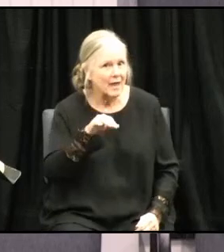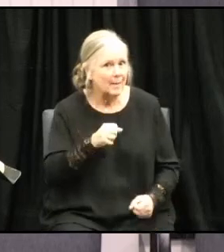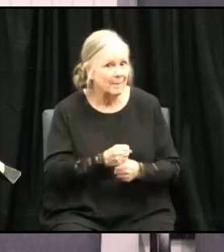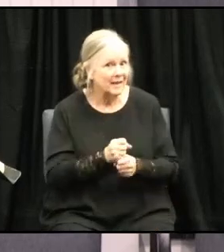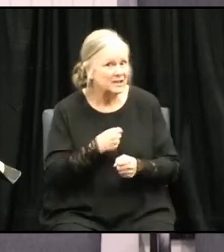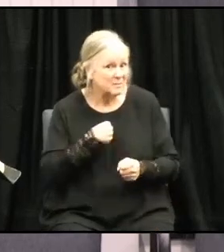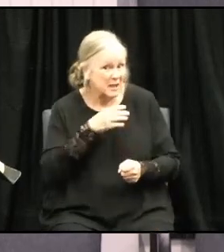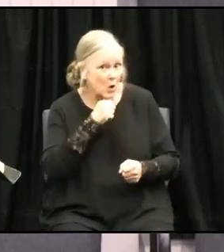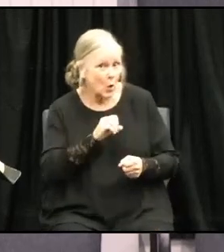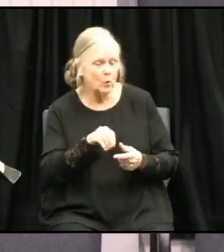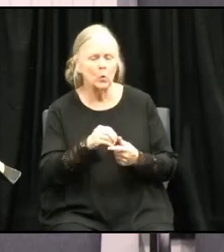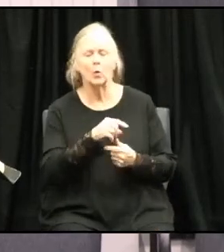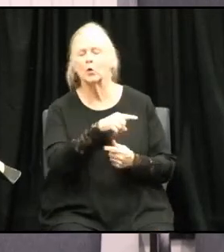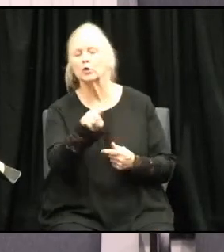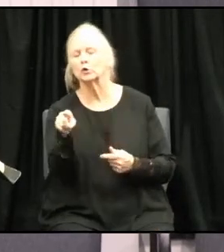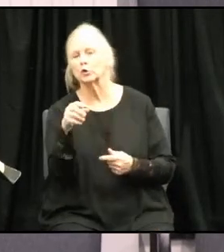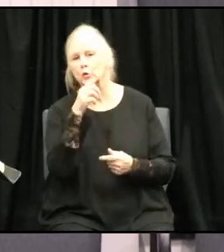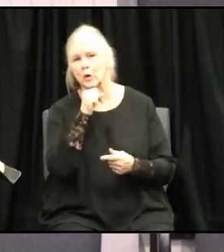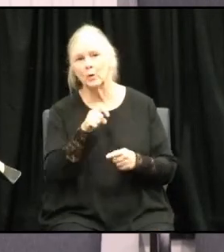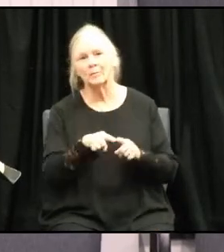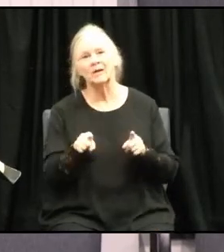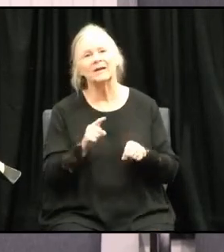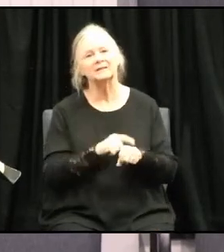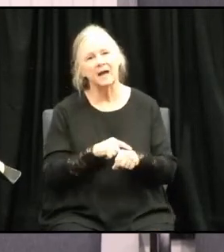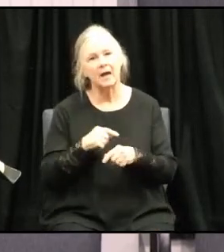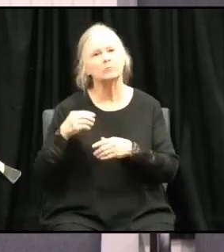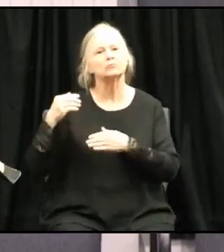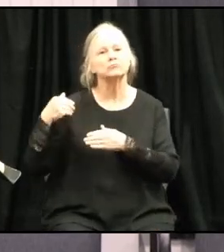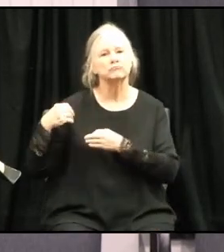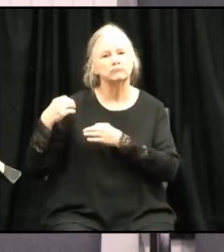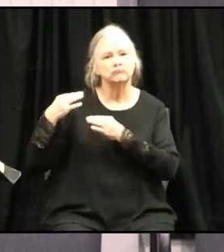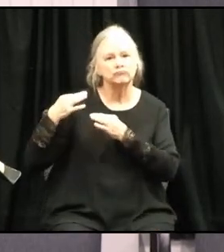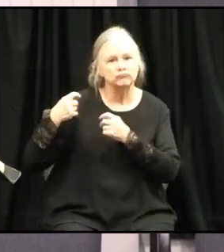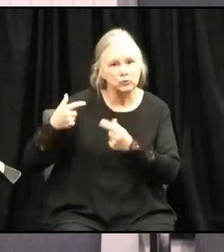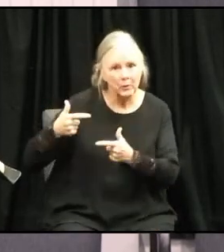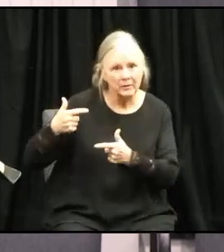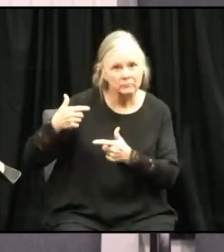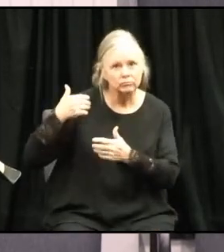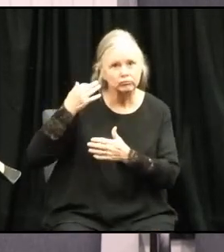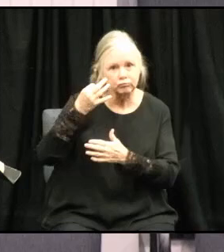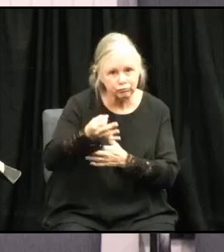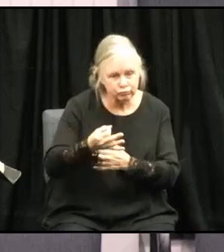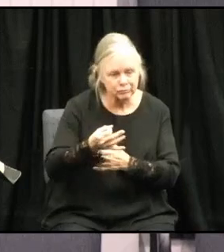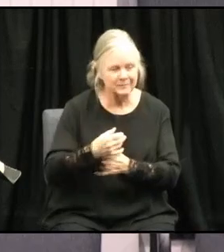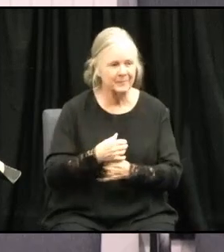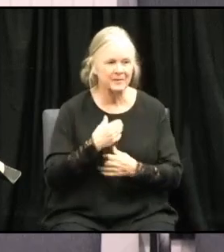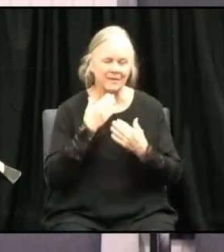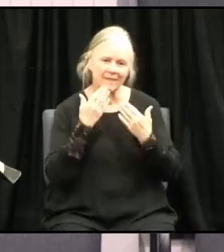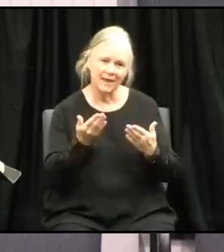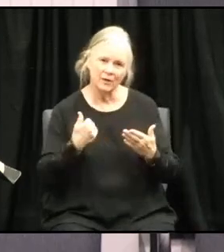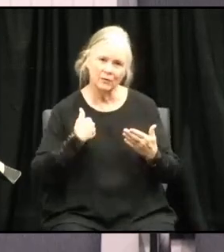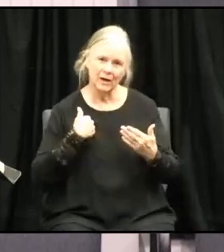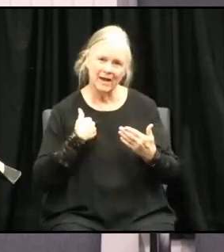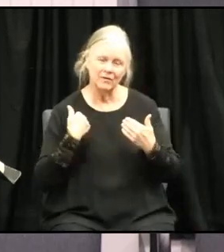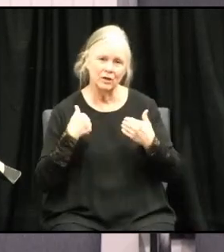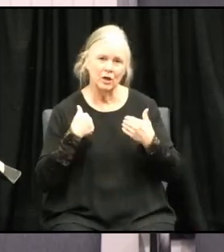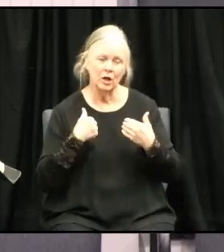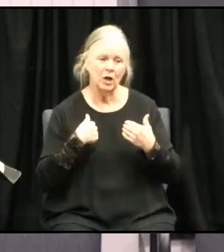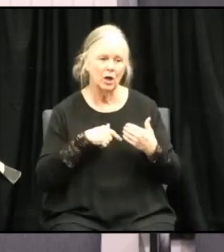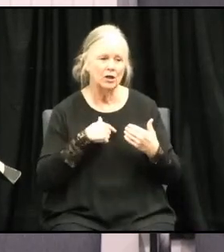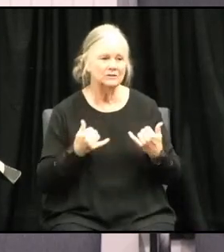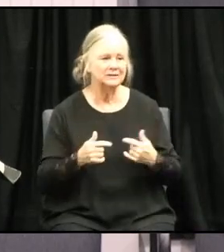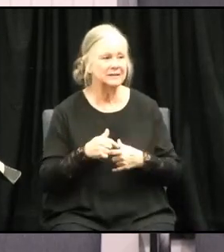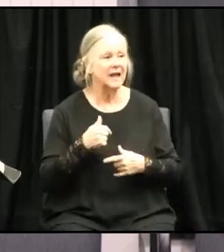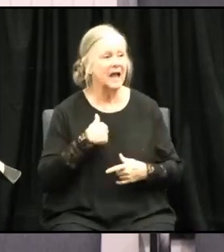but time passes quickly, and thank you for having us today so much. And more than anything, I've felt the presence